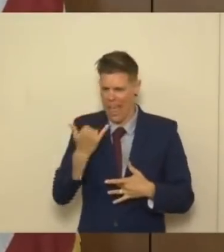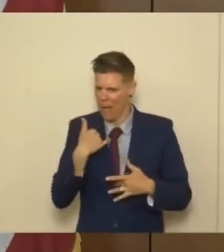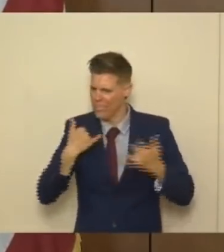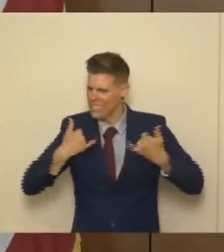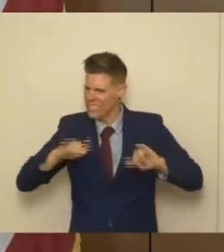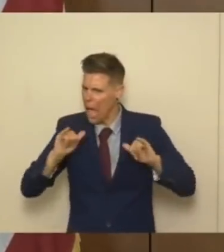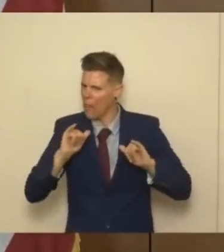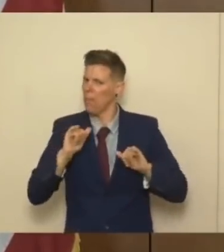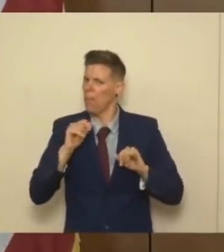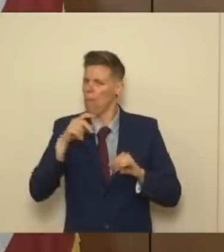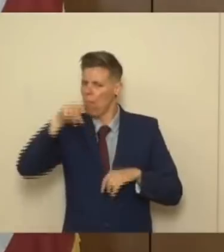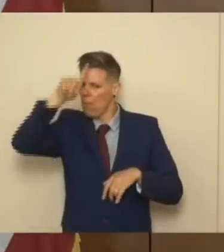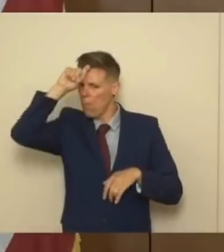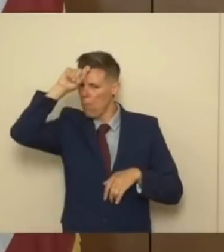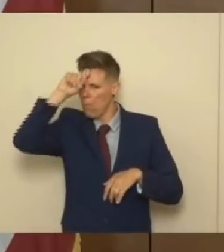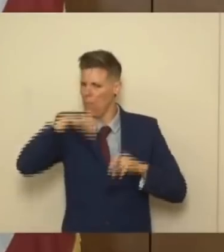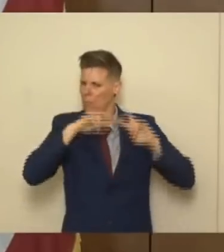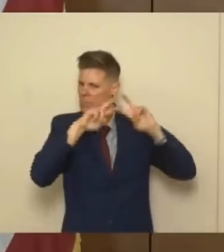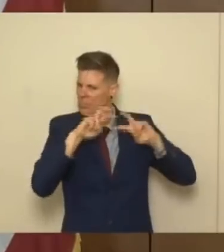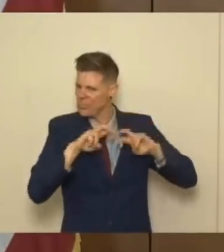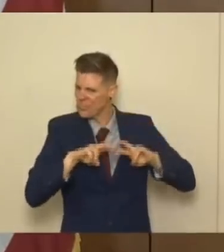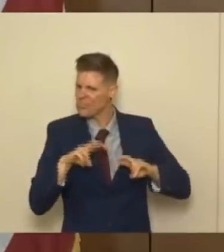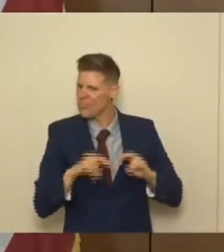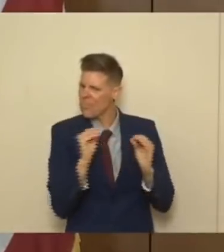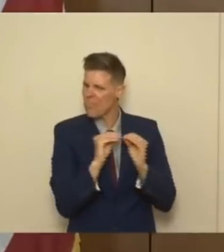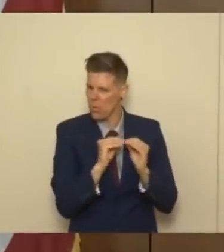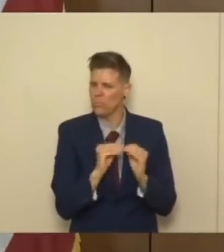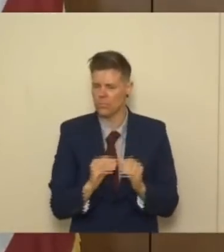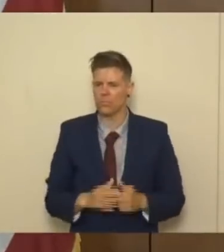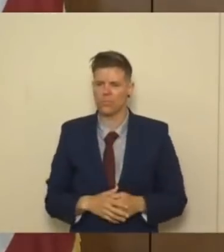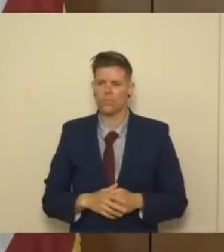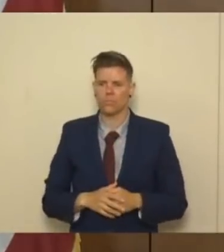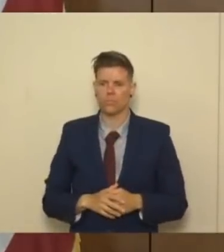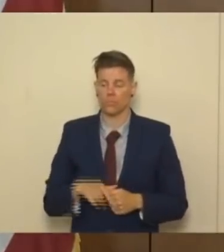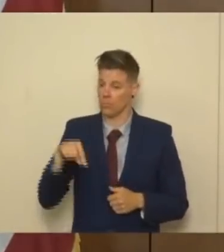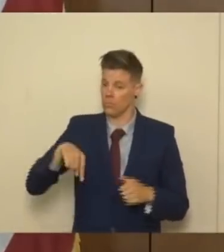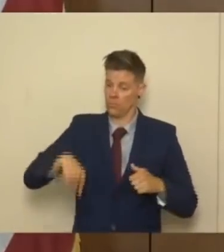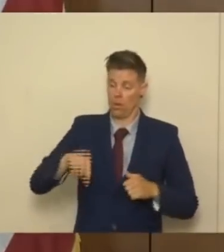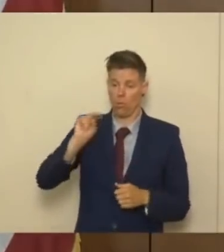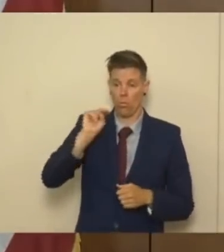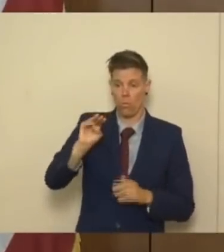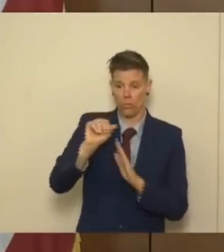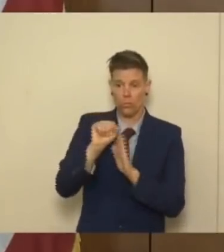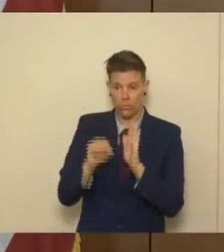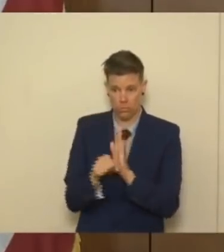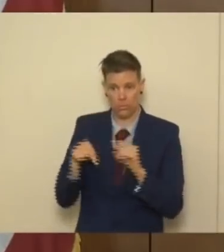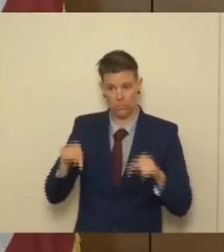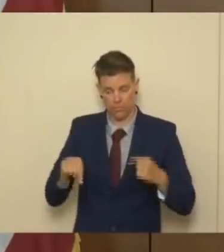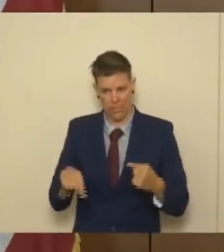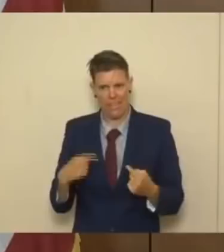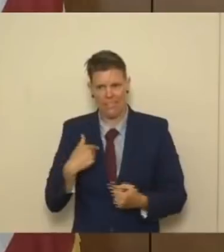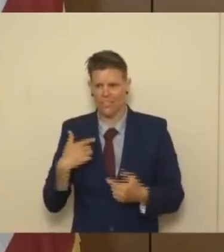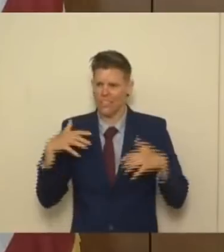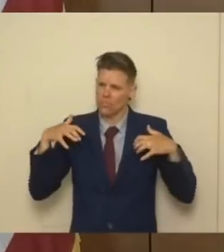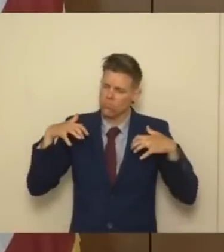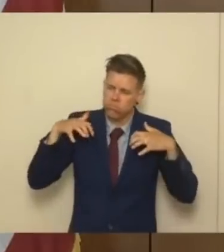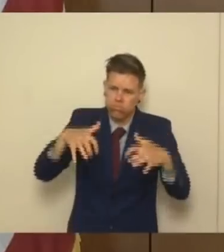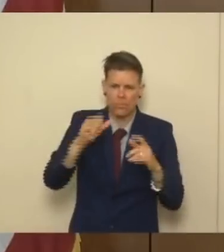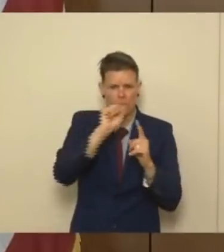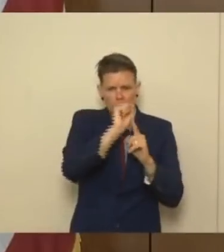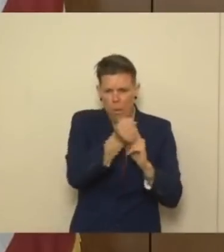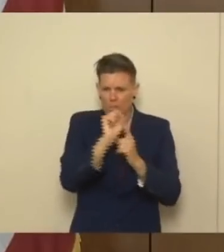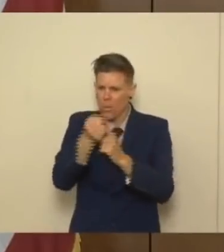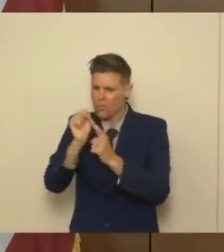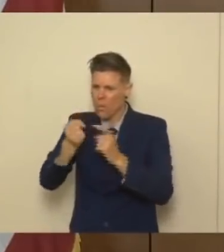is a multi-generational living arrangement state. So the opportunity for kids, even if they aren't super